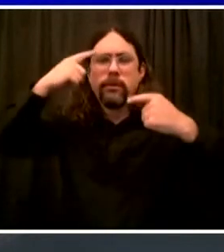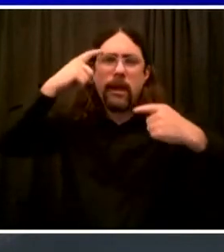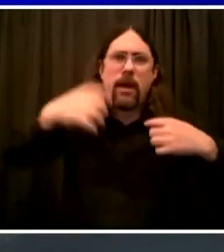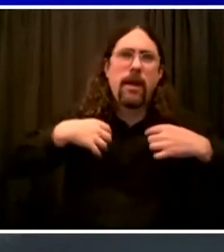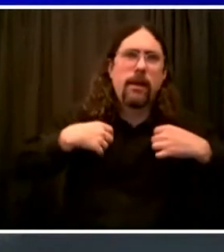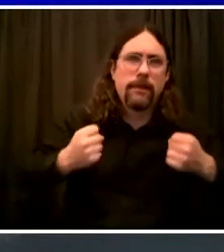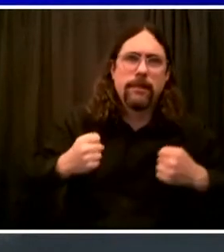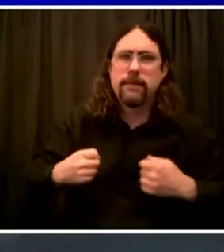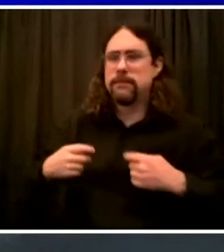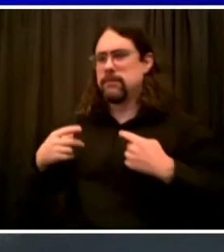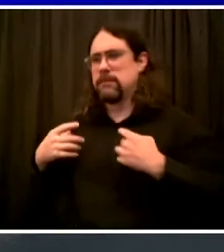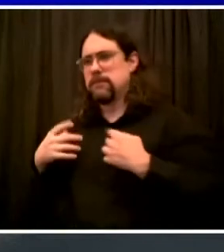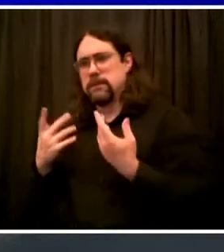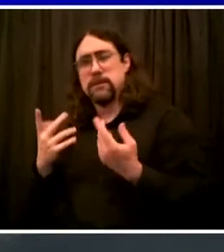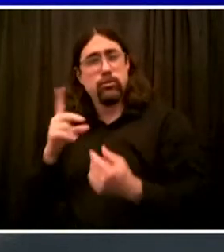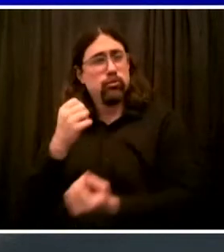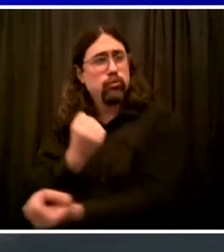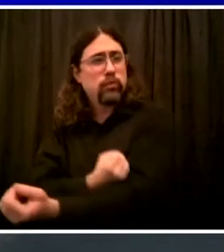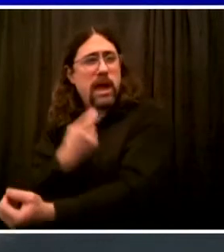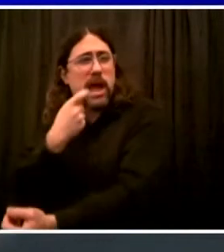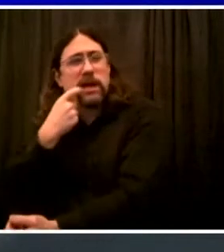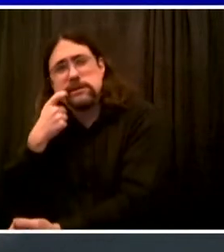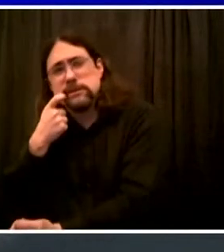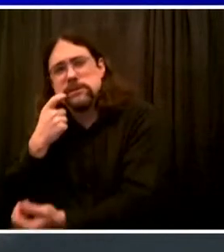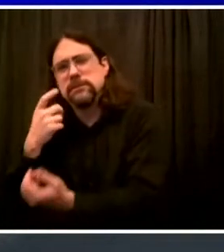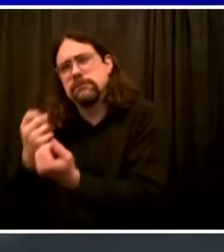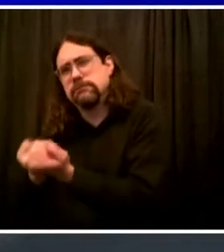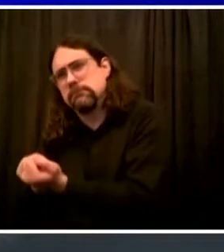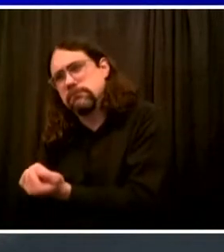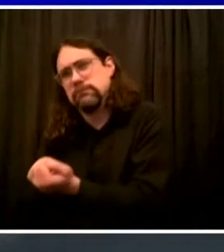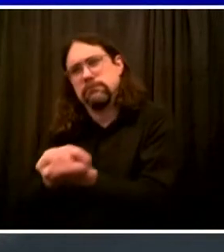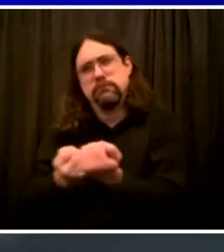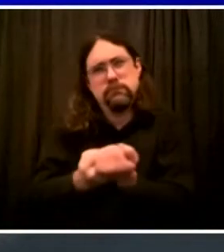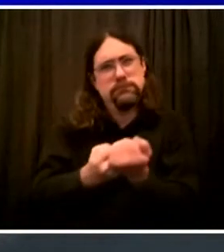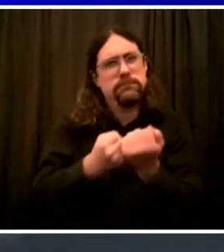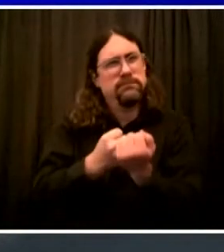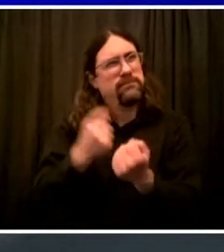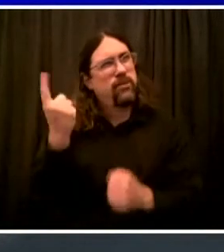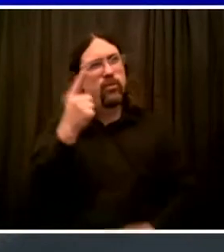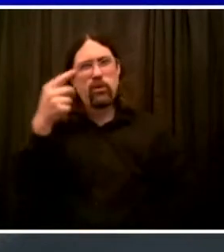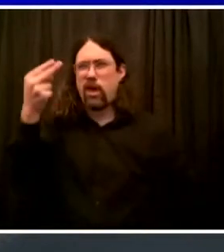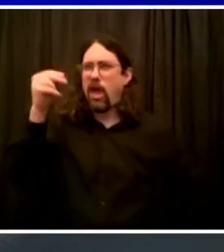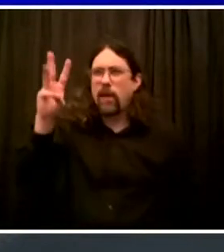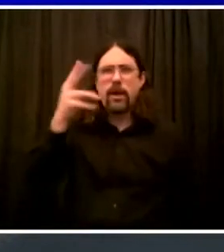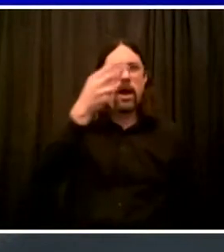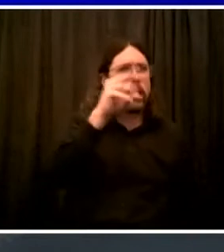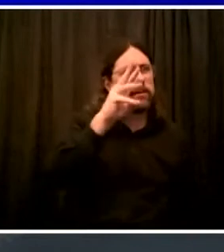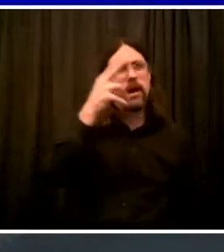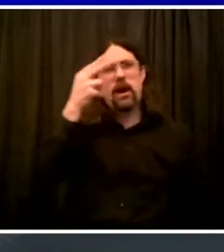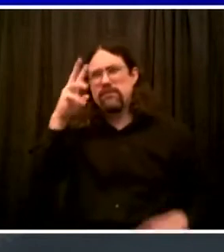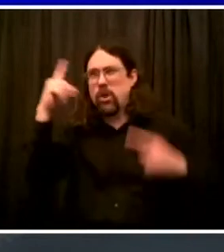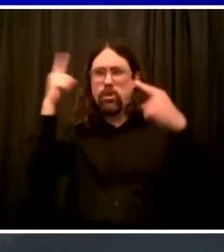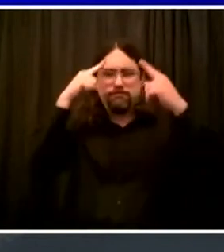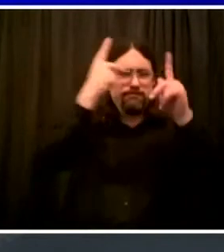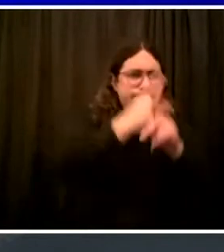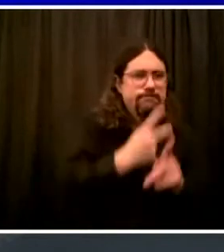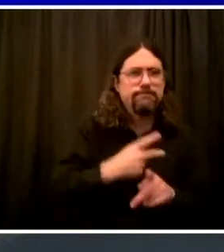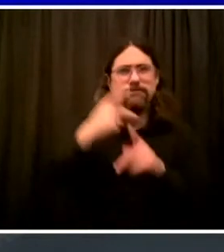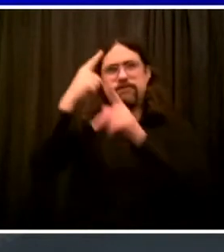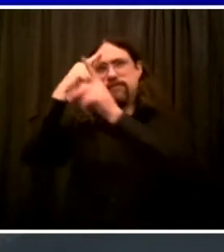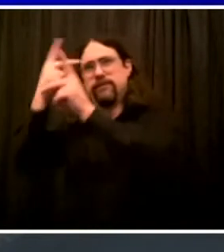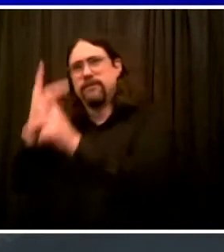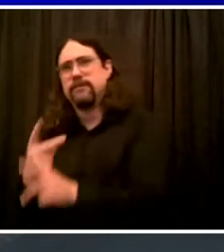So the question has been asked by some of our colleagues in the media is a great one. What do we know of these results so far? What do they tell us? How